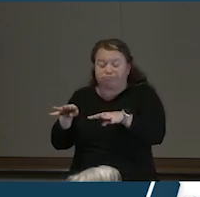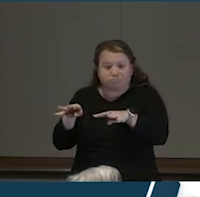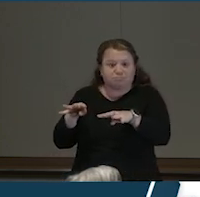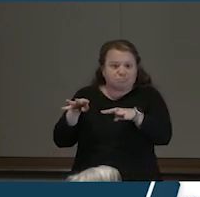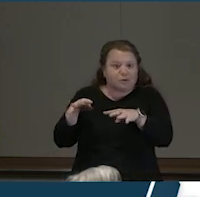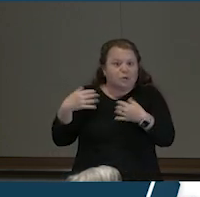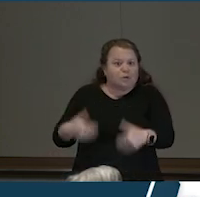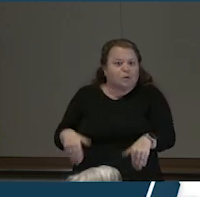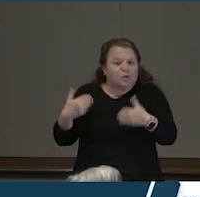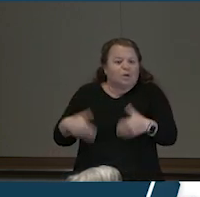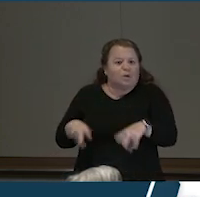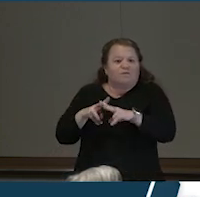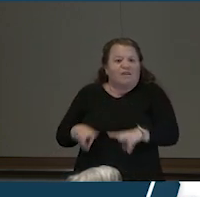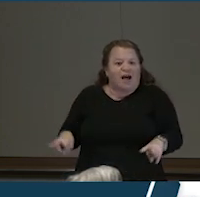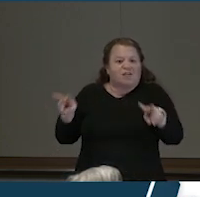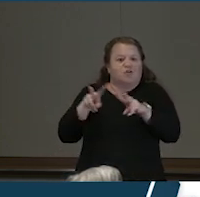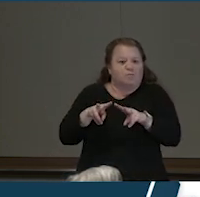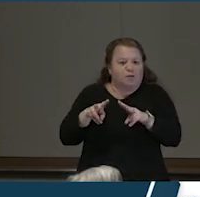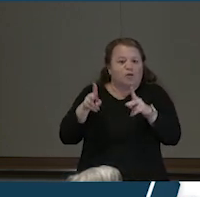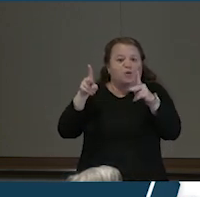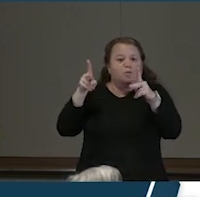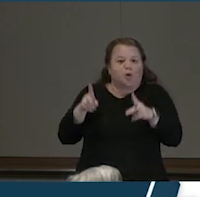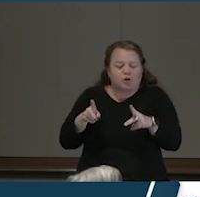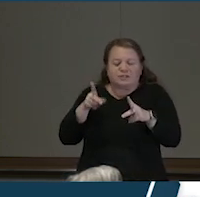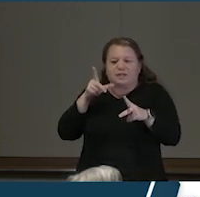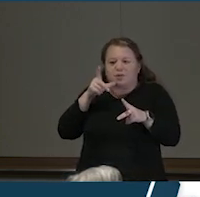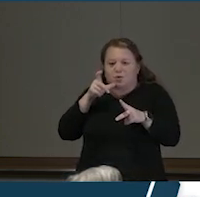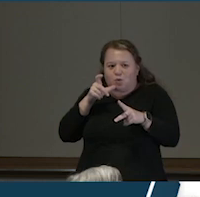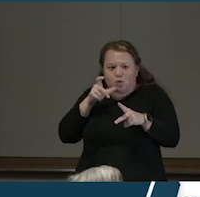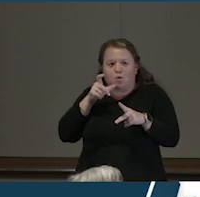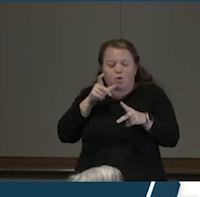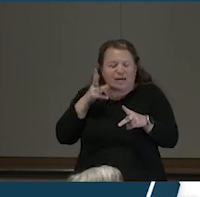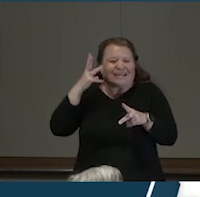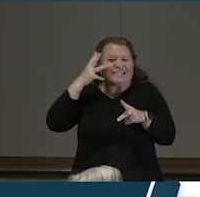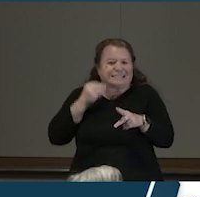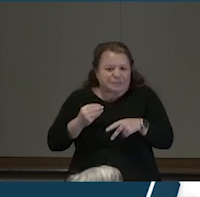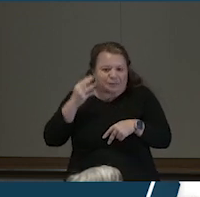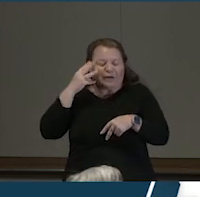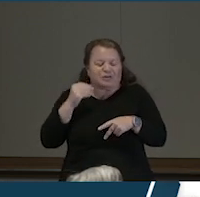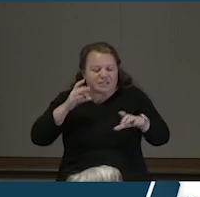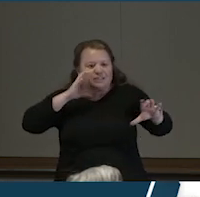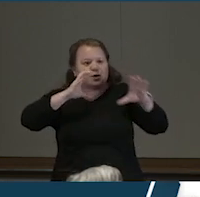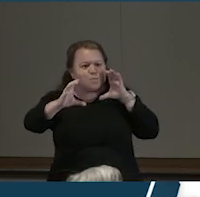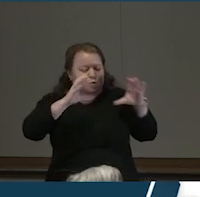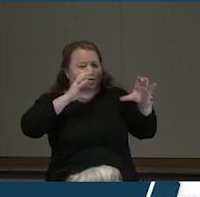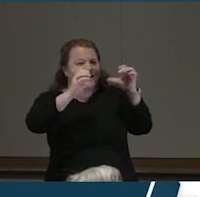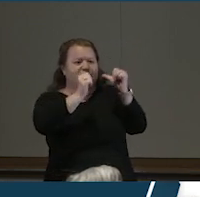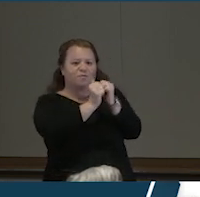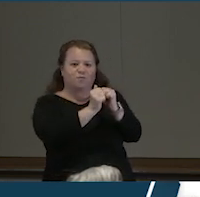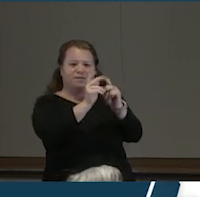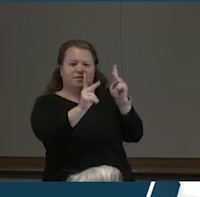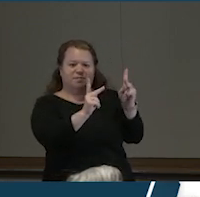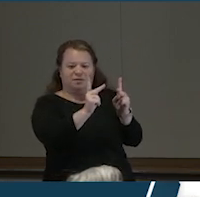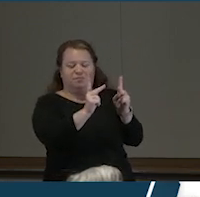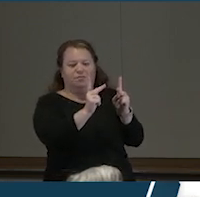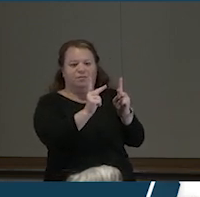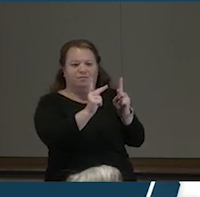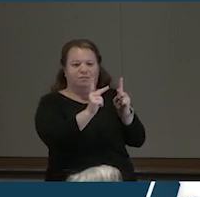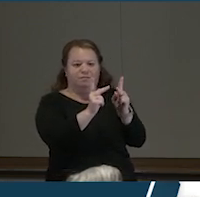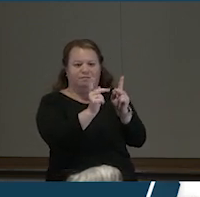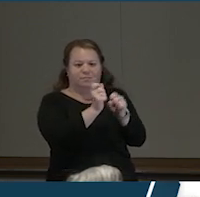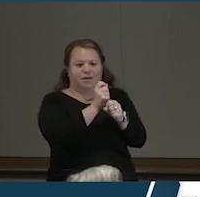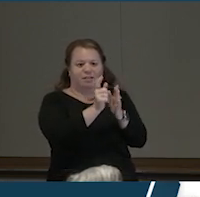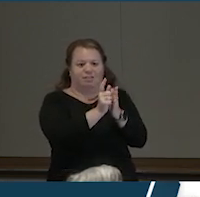see the value of someone who lives it, walks it, breathes it, communicating with legislators, and how they